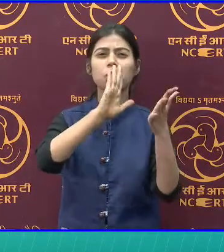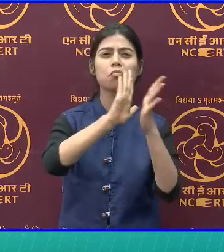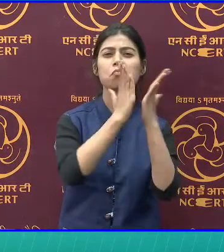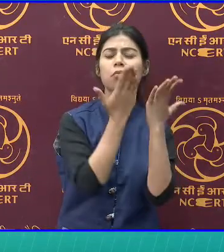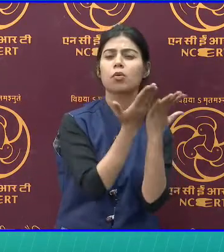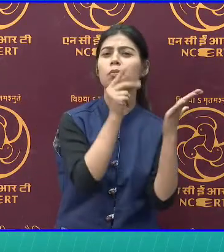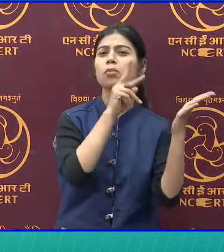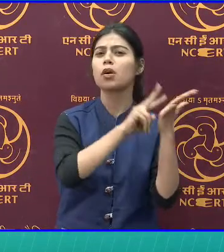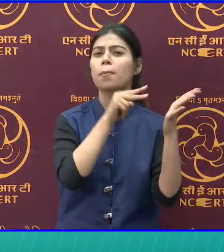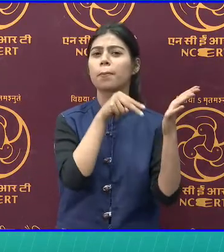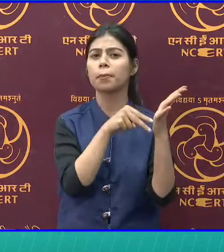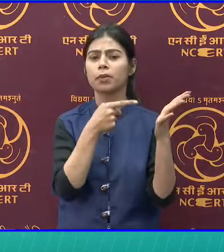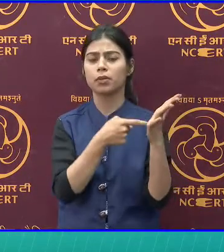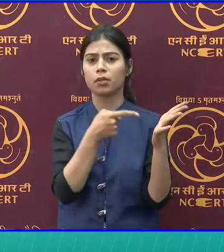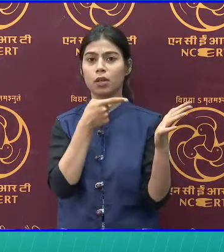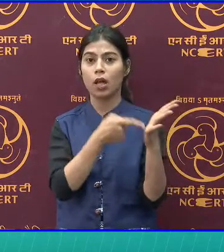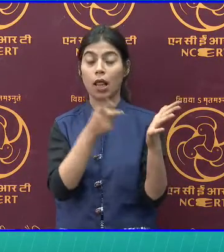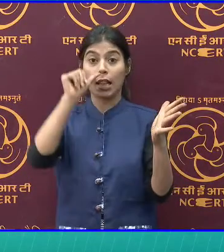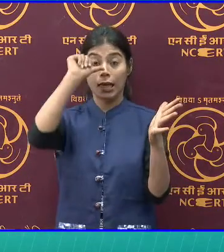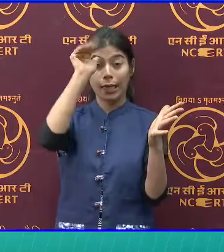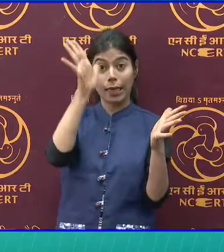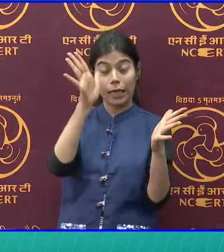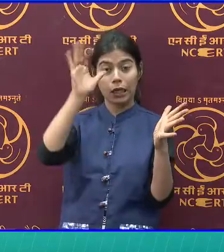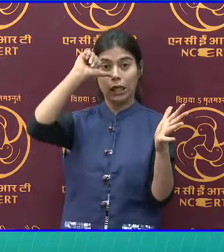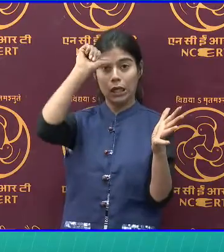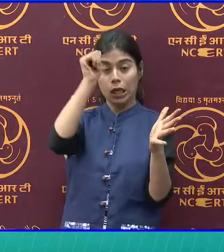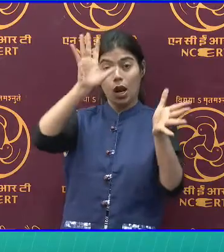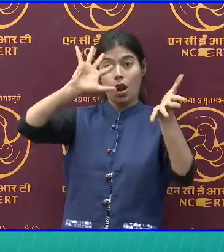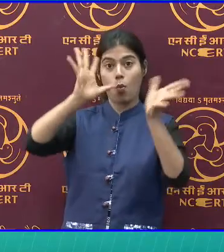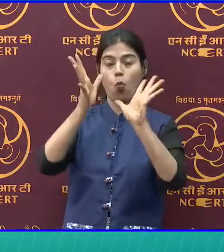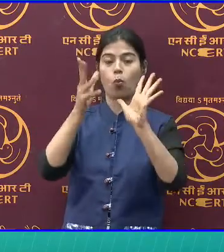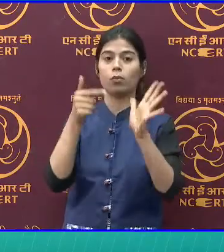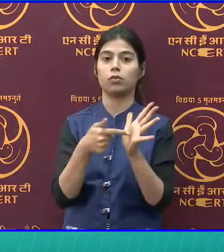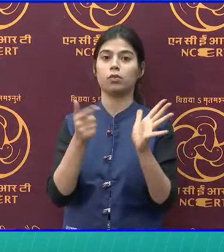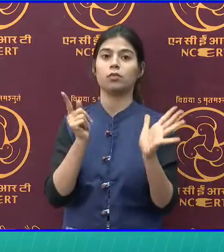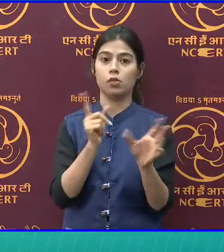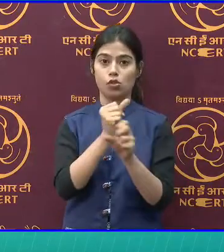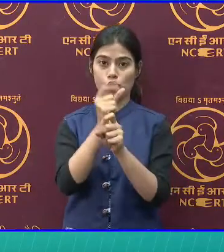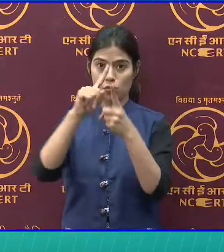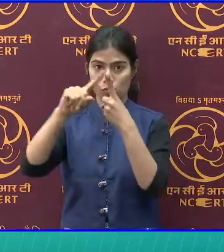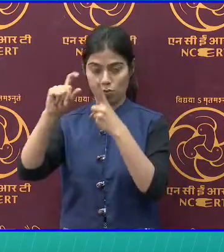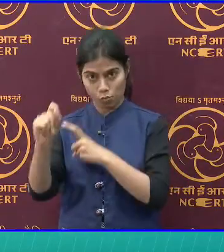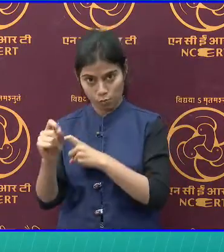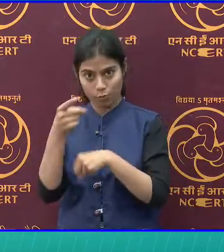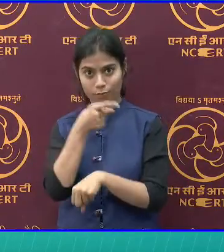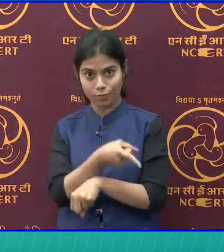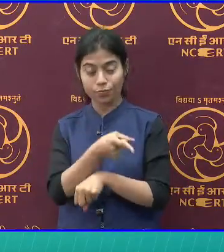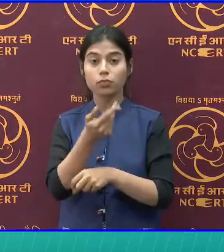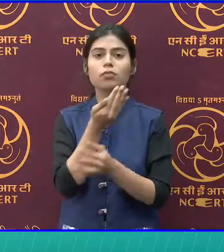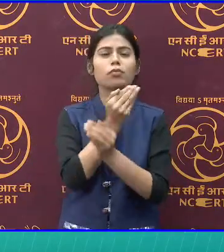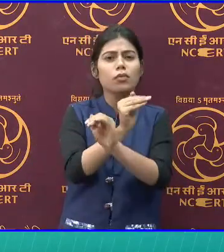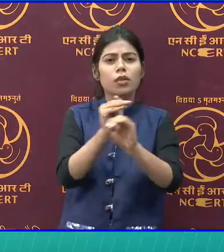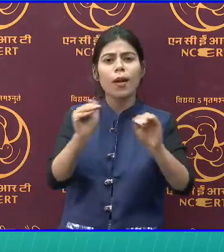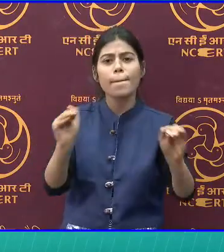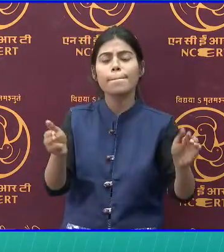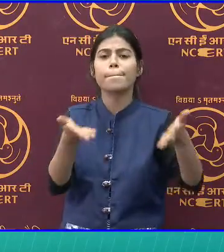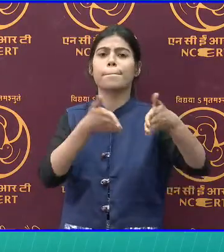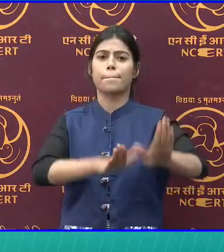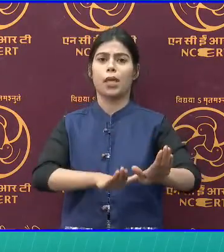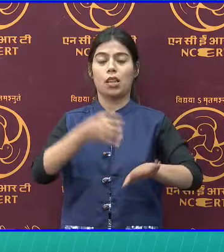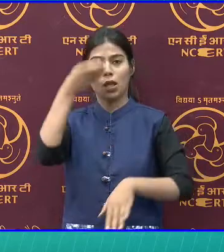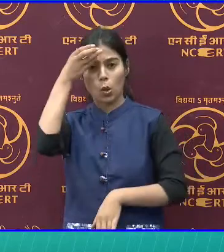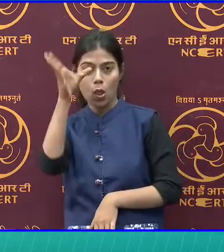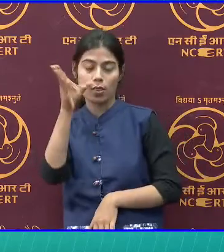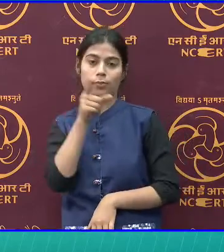the geographical features from the Indian context. Through India's geography, we are introducing to the children basic concepts of geography.